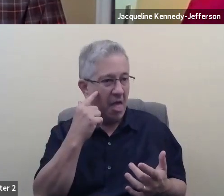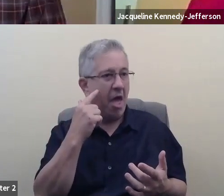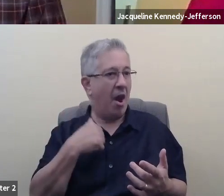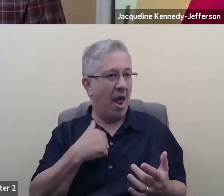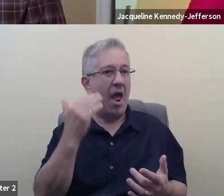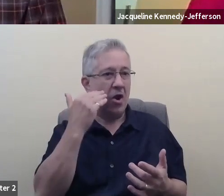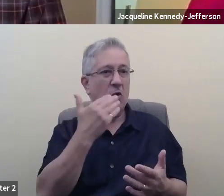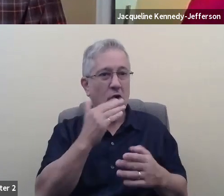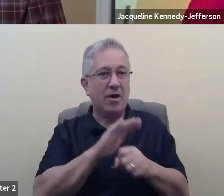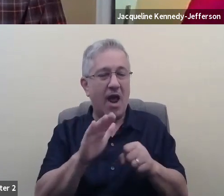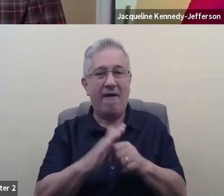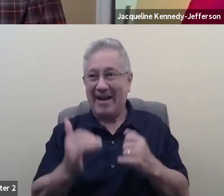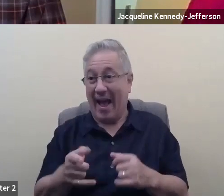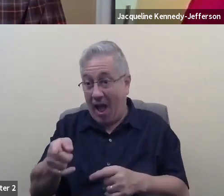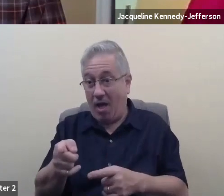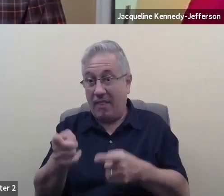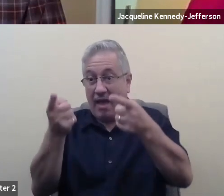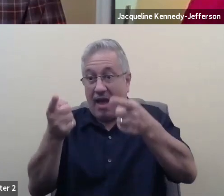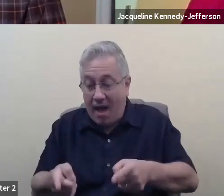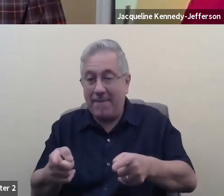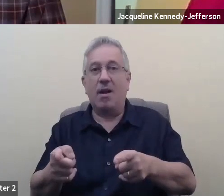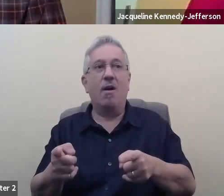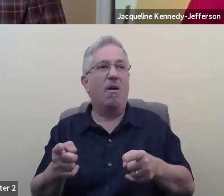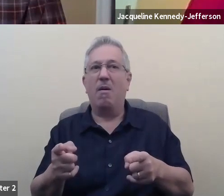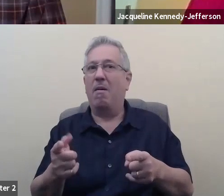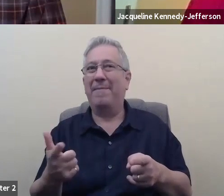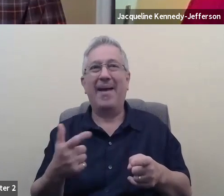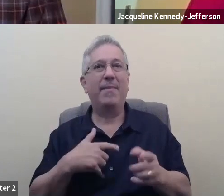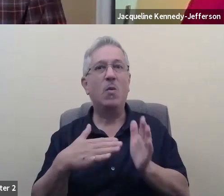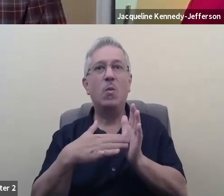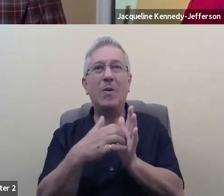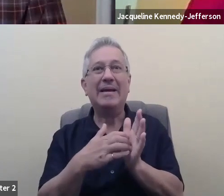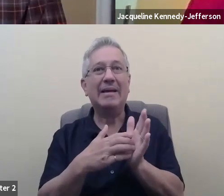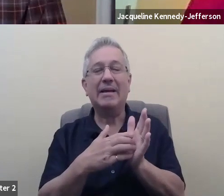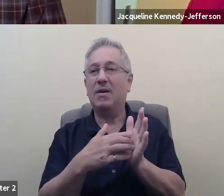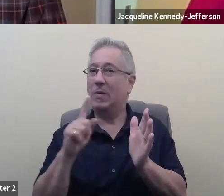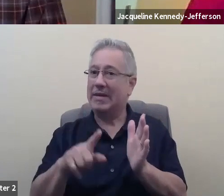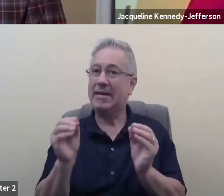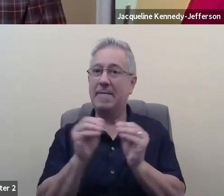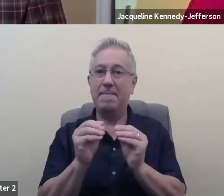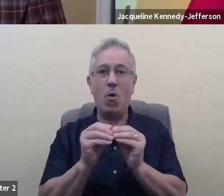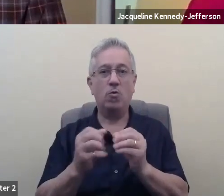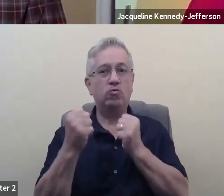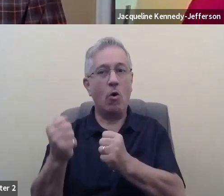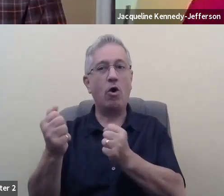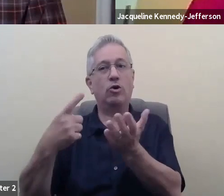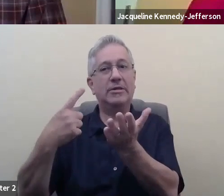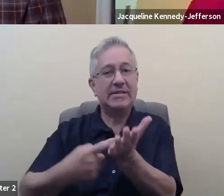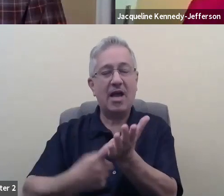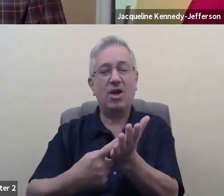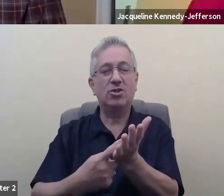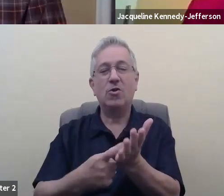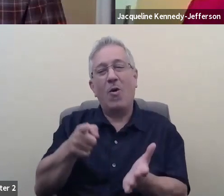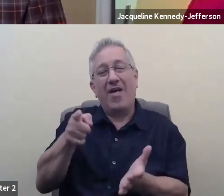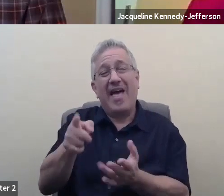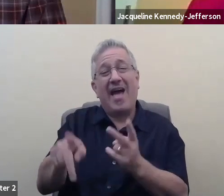conversation? So I'm just curious also to the folks on the panel, like, how did you sort of think about seizing that moment and